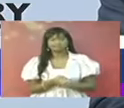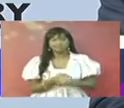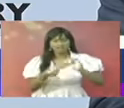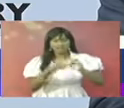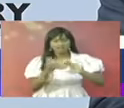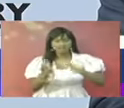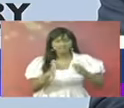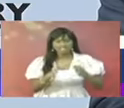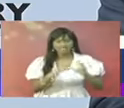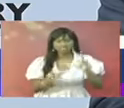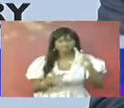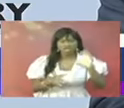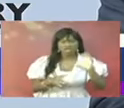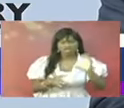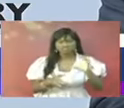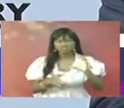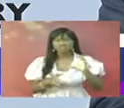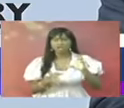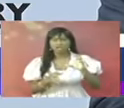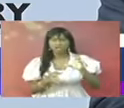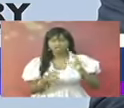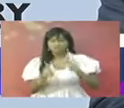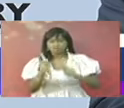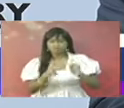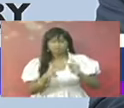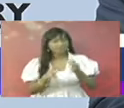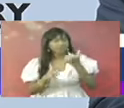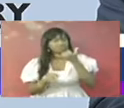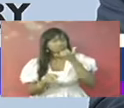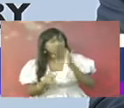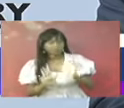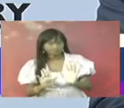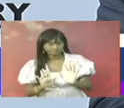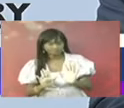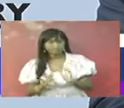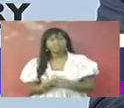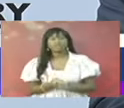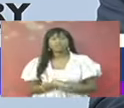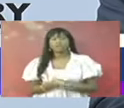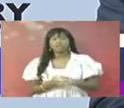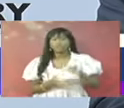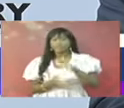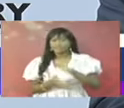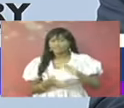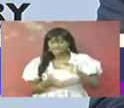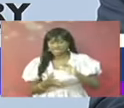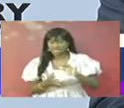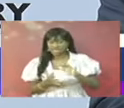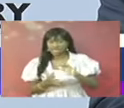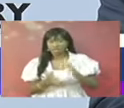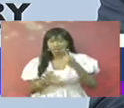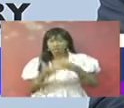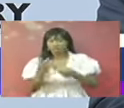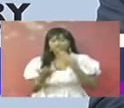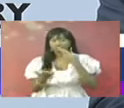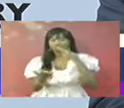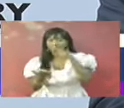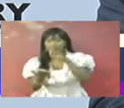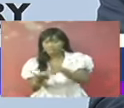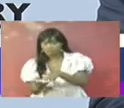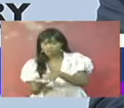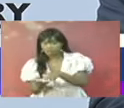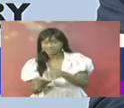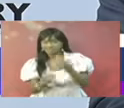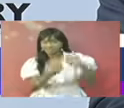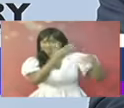was reported as having 300 vaccine-related deaths, which is wrong. So basically, what was reported at that time was